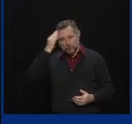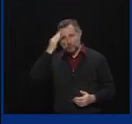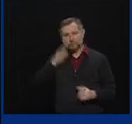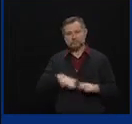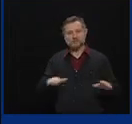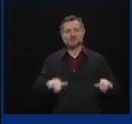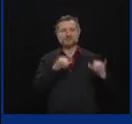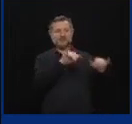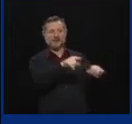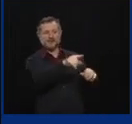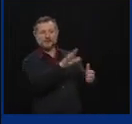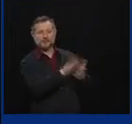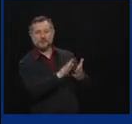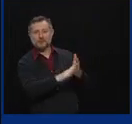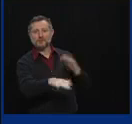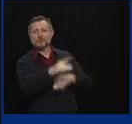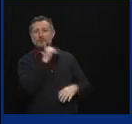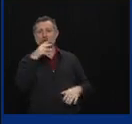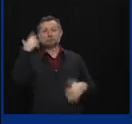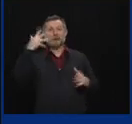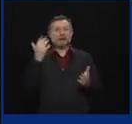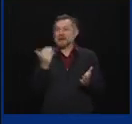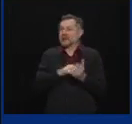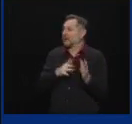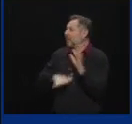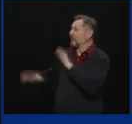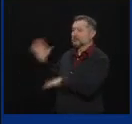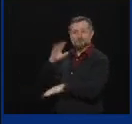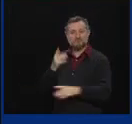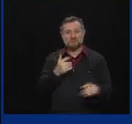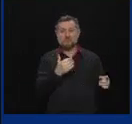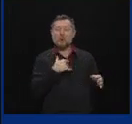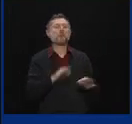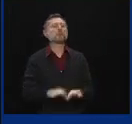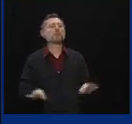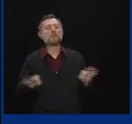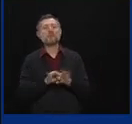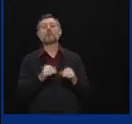very important that we do that because a lot of parents